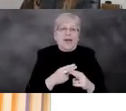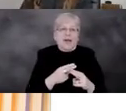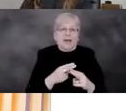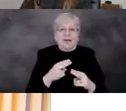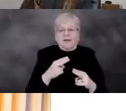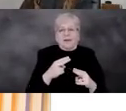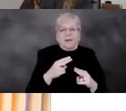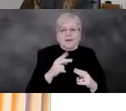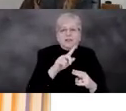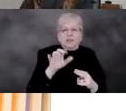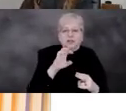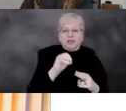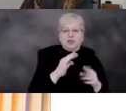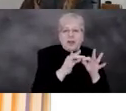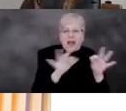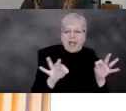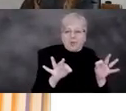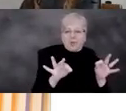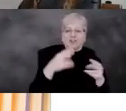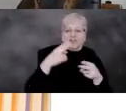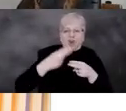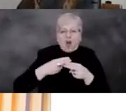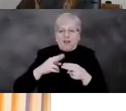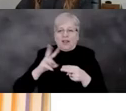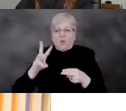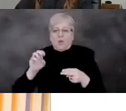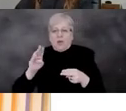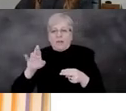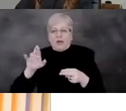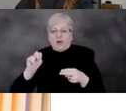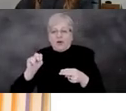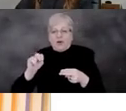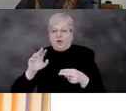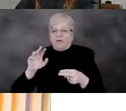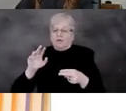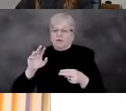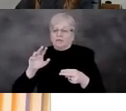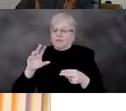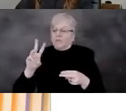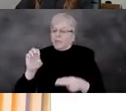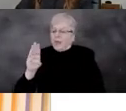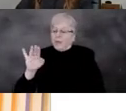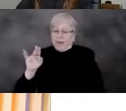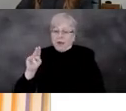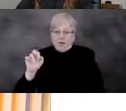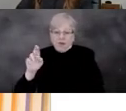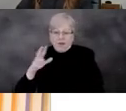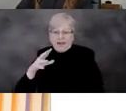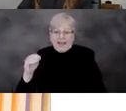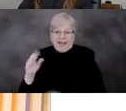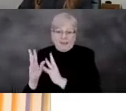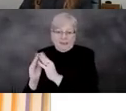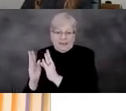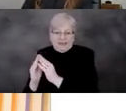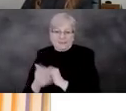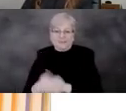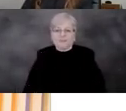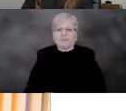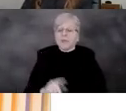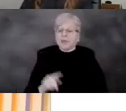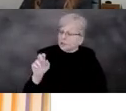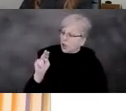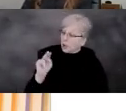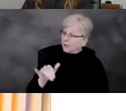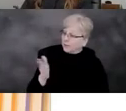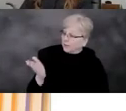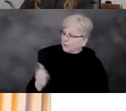meeting. Rachel? Tony? Uh, we have a question about, um, the data